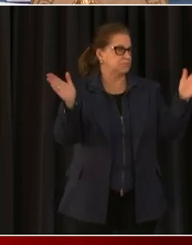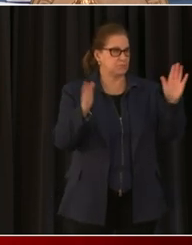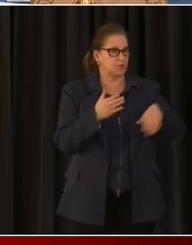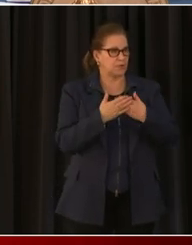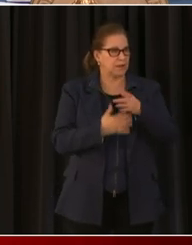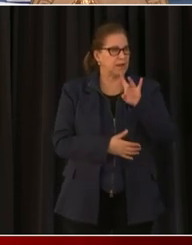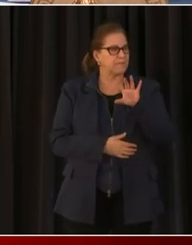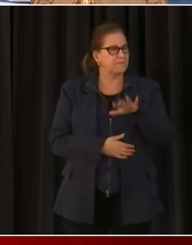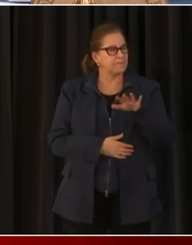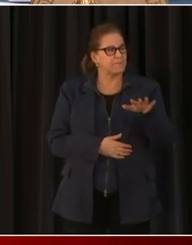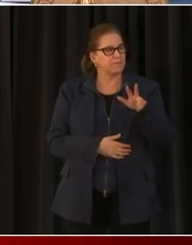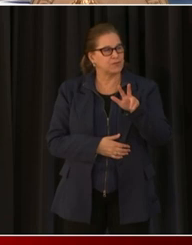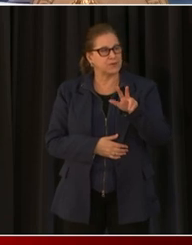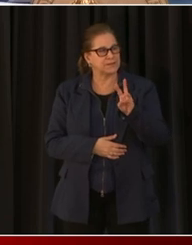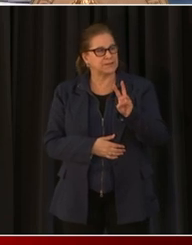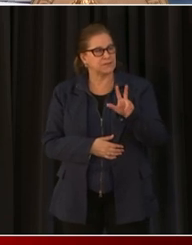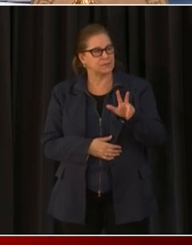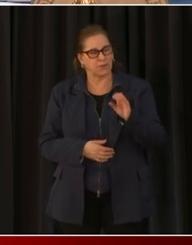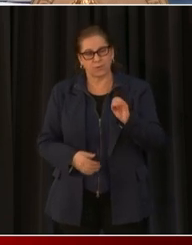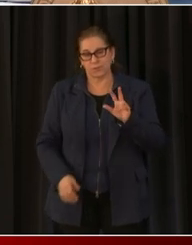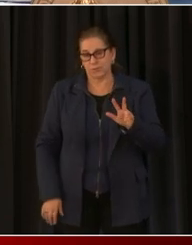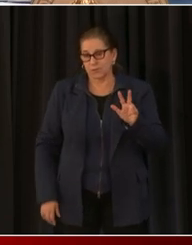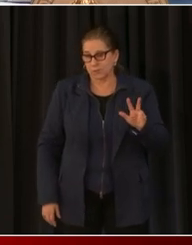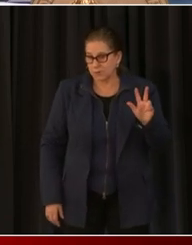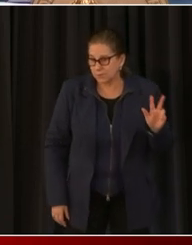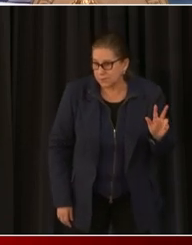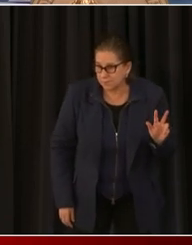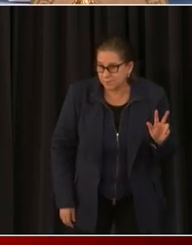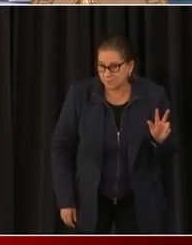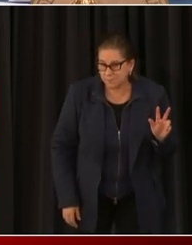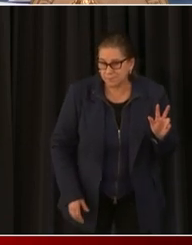855-363-0333 if you cannot connect online.